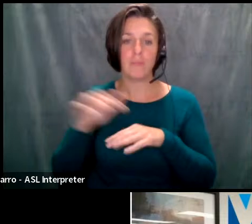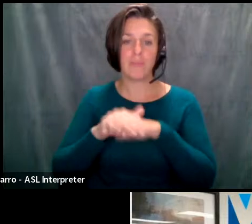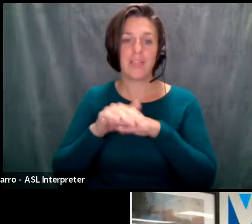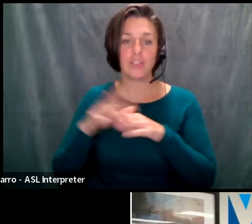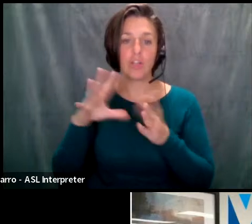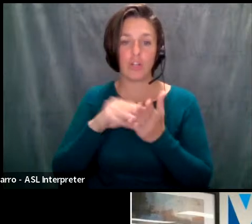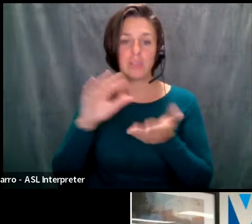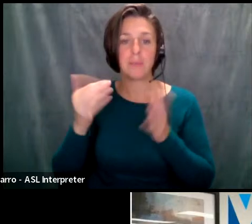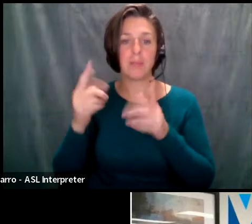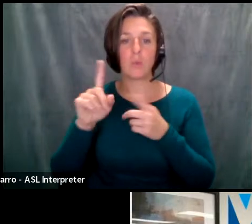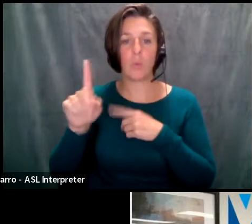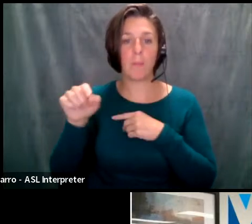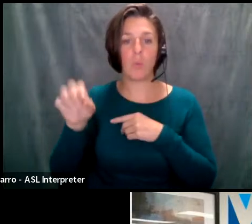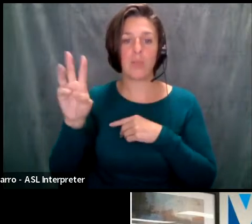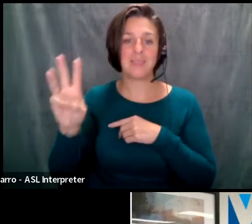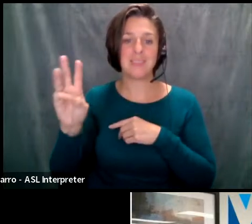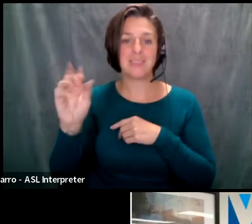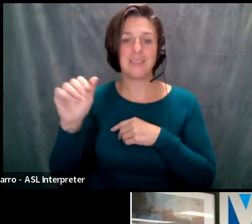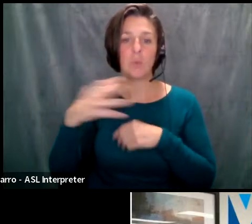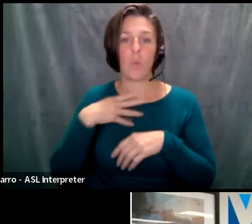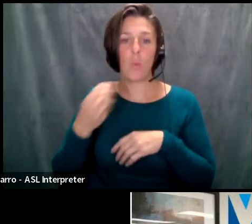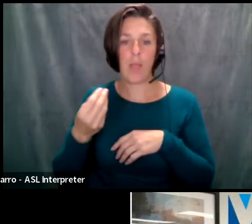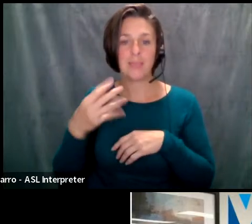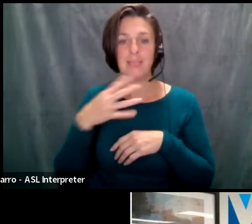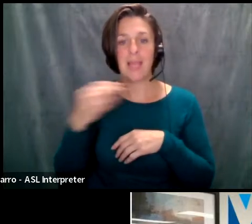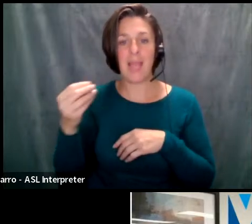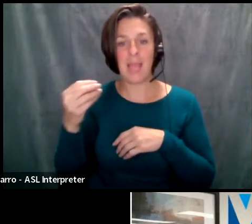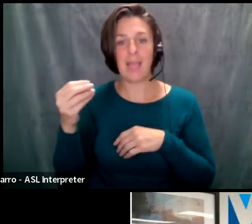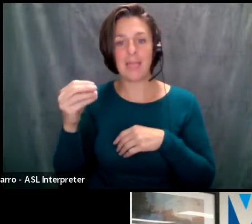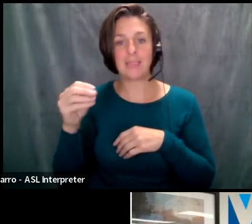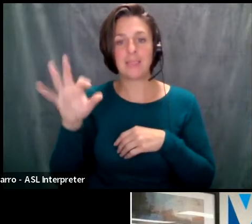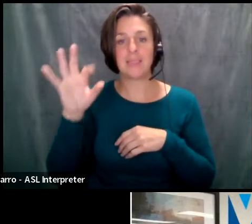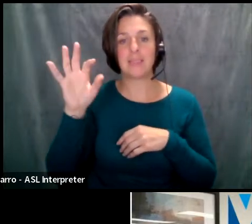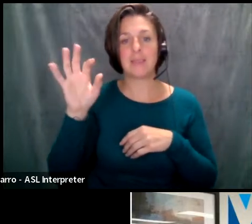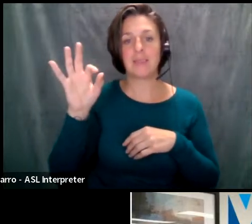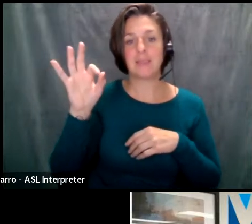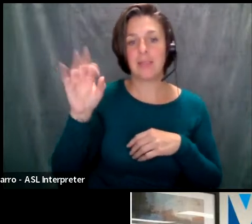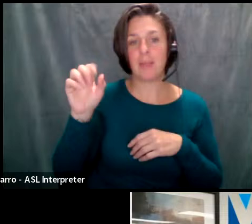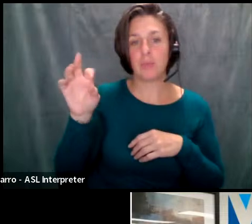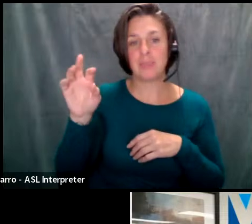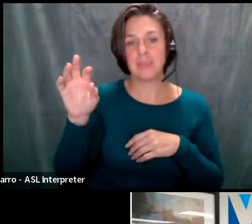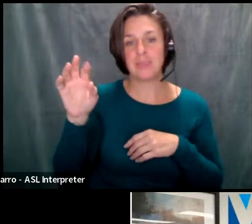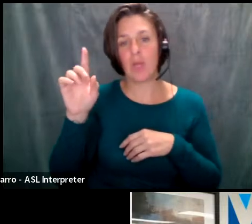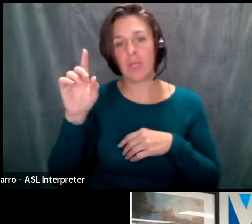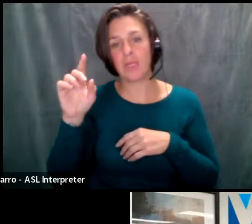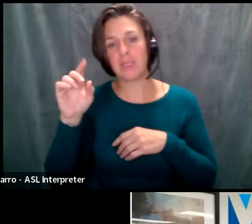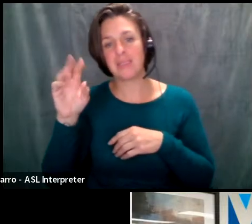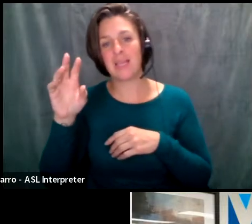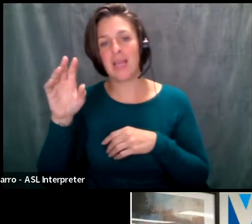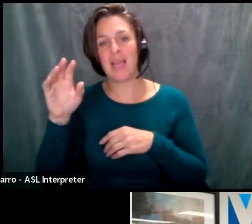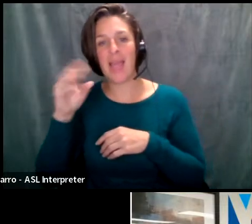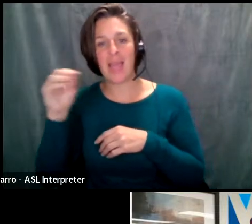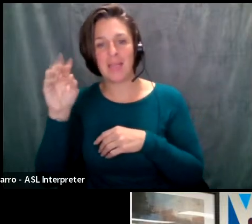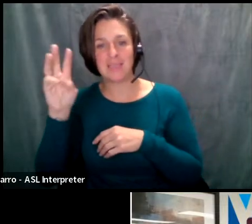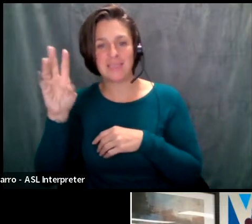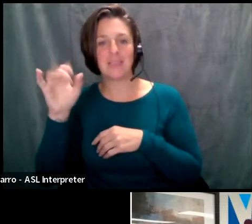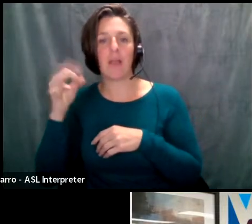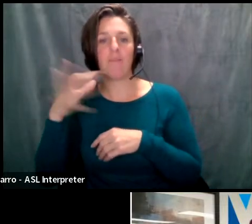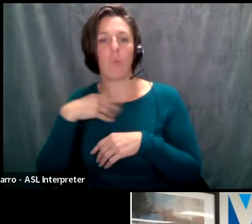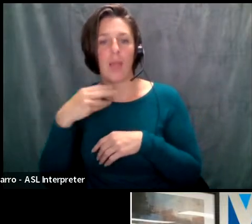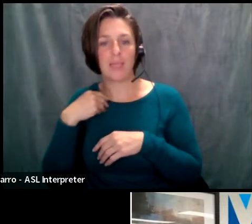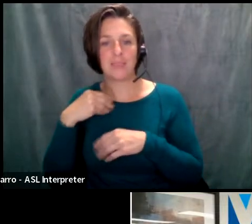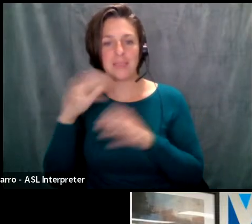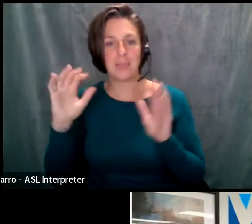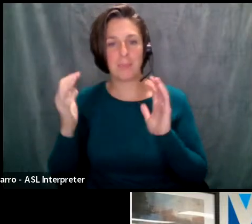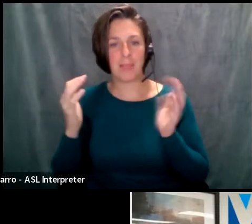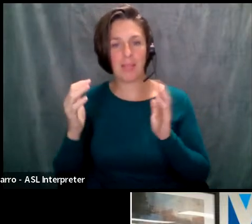to 1.6 white and 9 Asians. And in the recommendation here, on page 8, looking into restorative practices, training for school sites, and